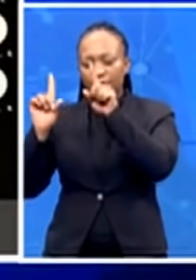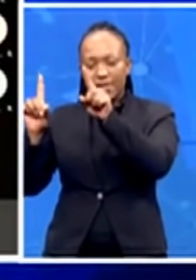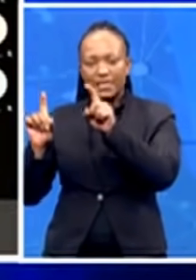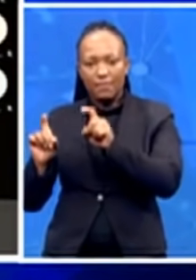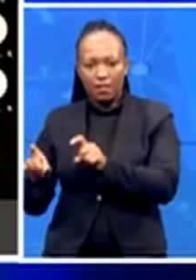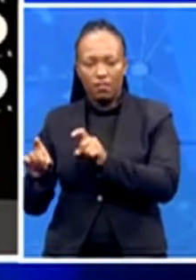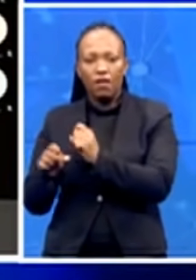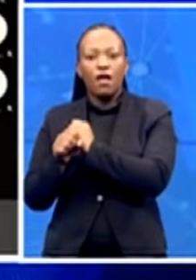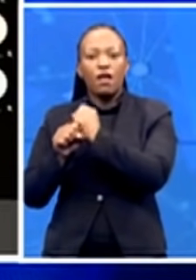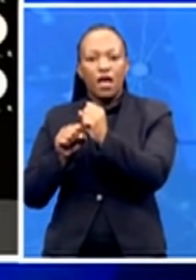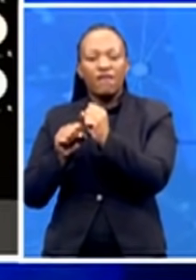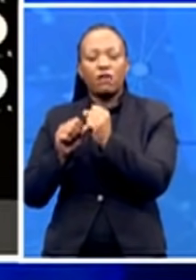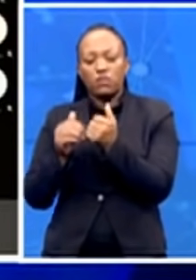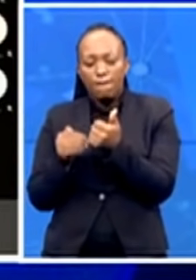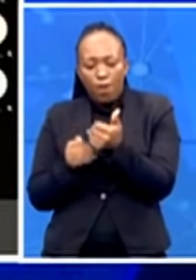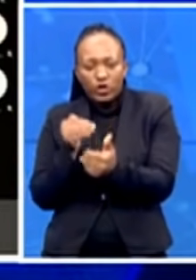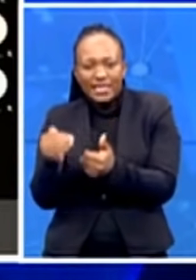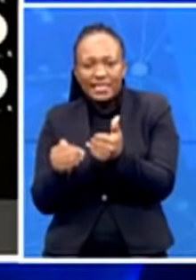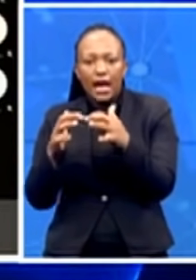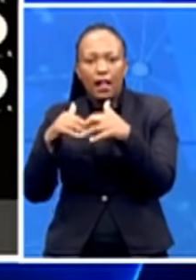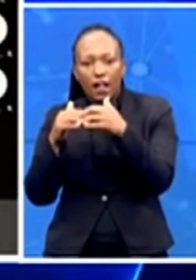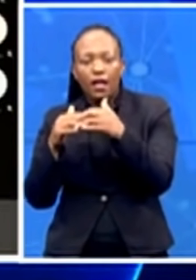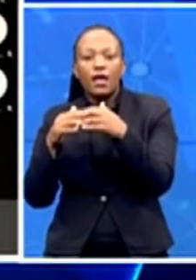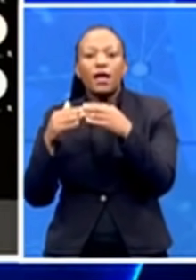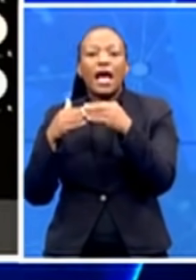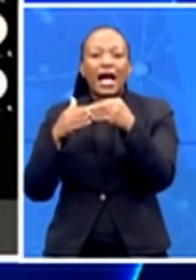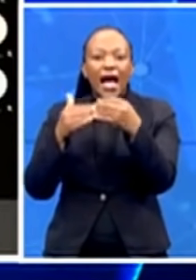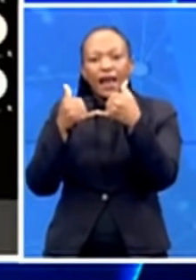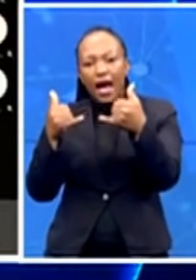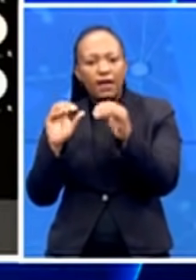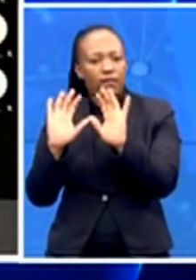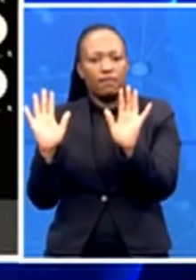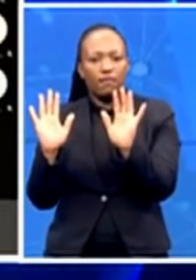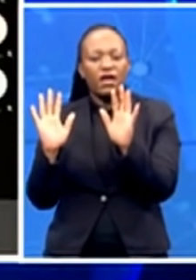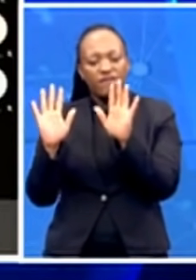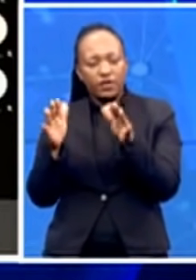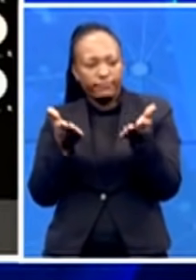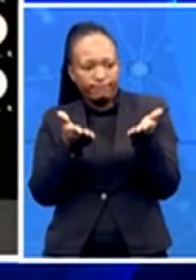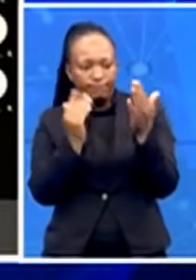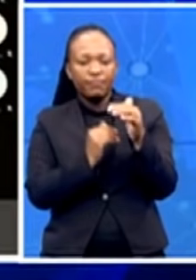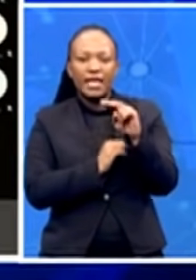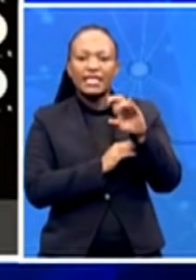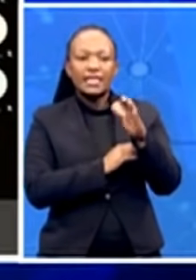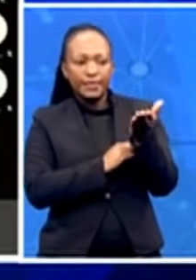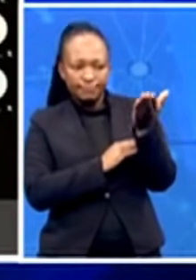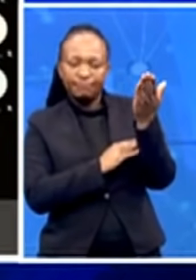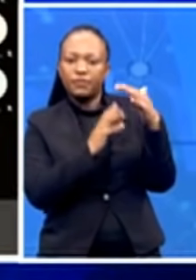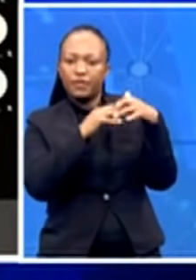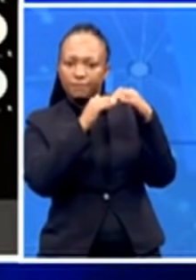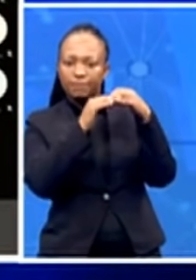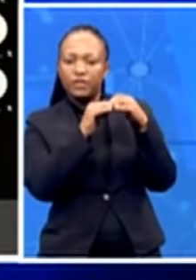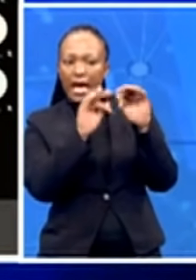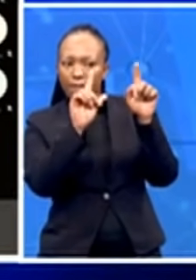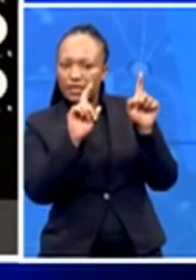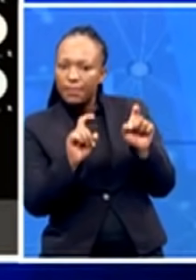or the guidelines. It left it to the NEC to give substance to the principles and implement it by